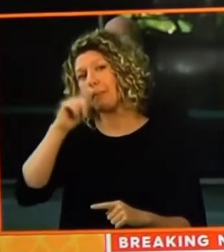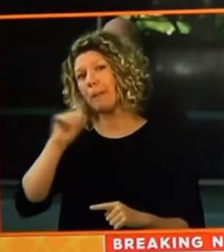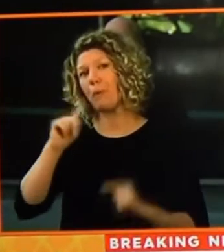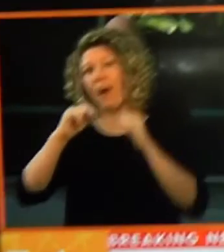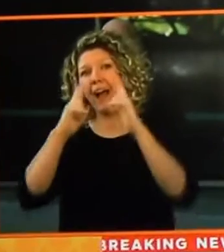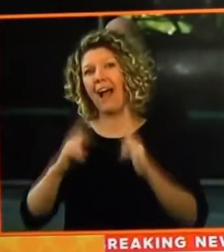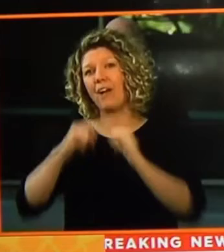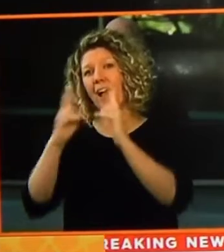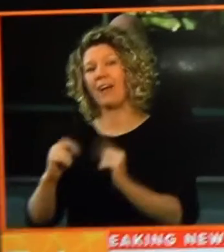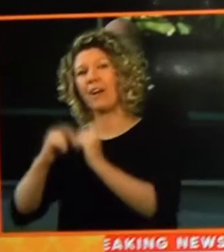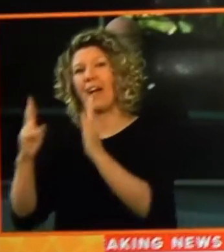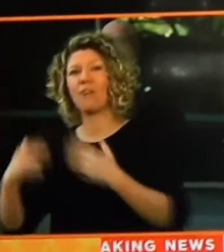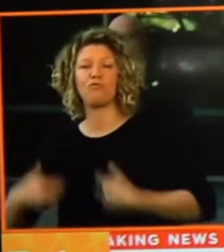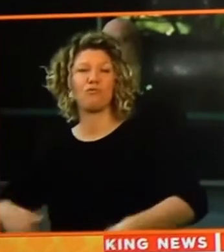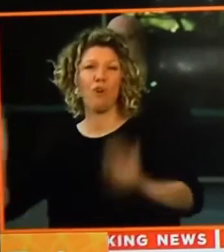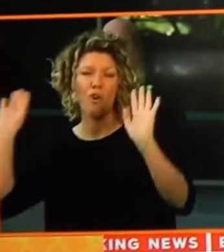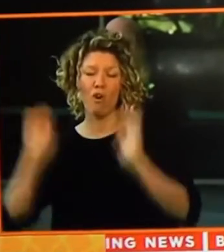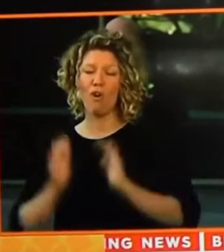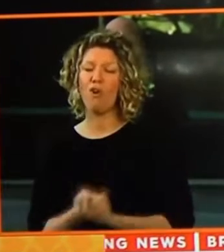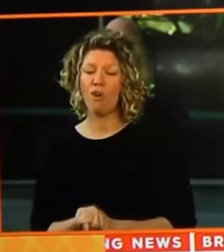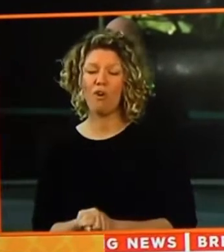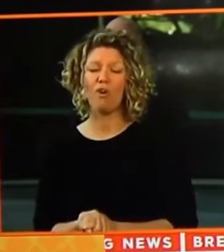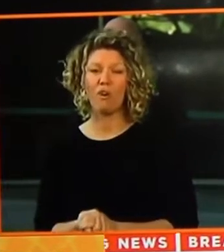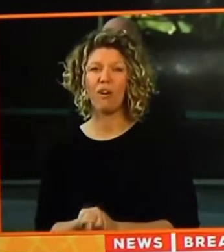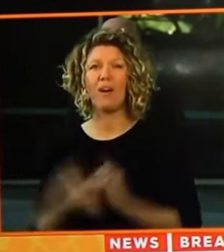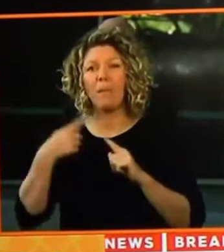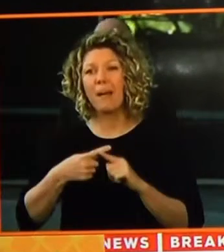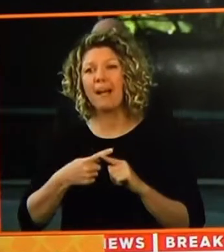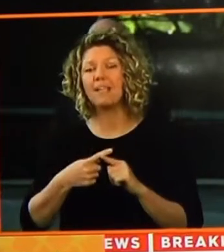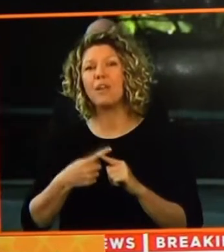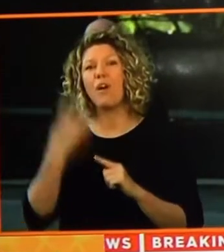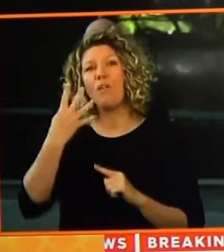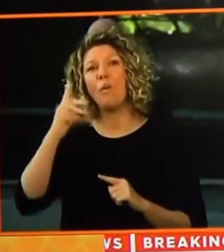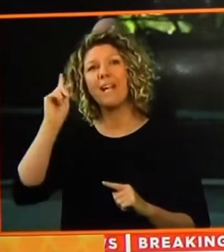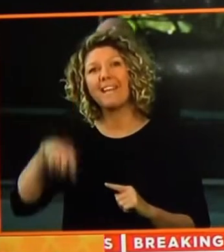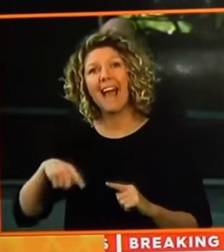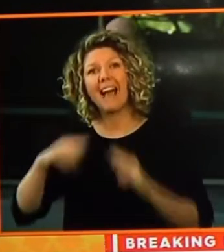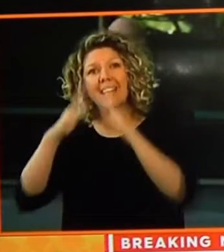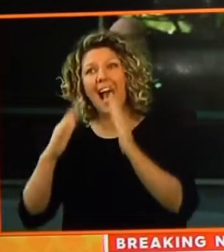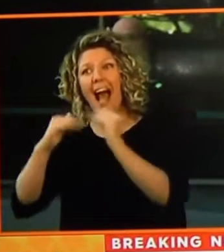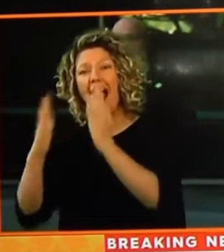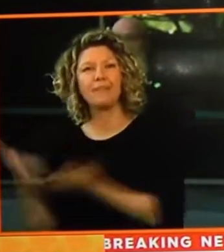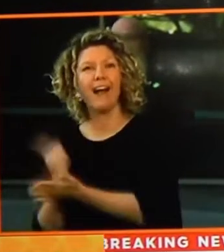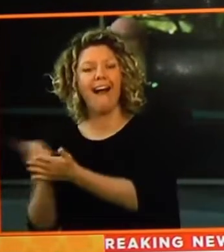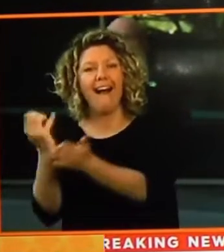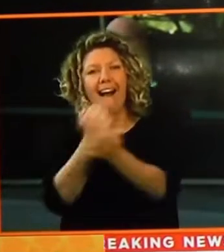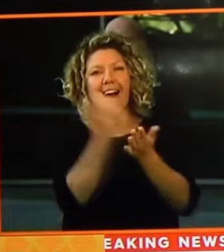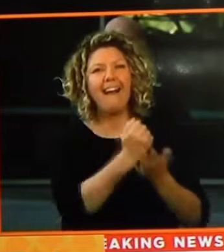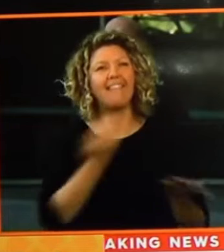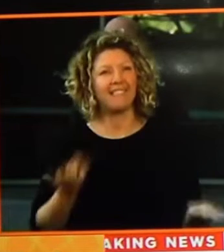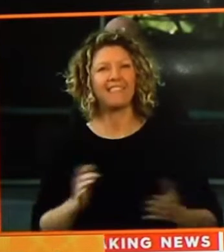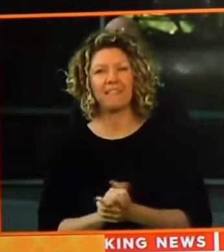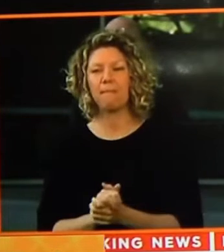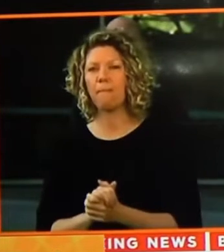lose their homes, but at the same time we saw another 14,000 saved in the same area. We saw